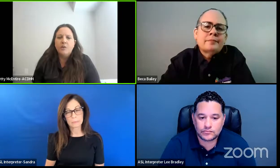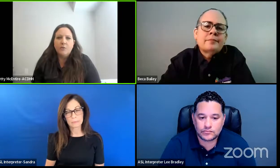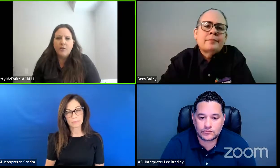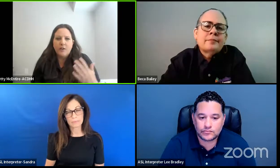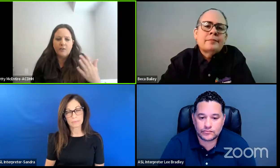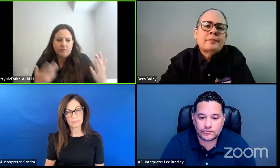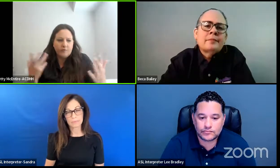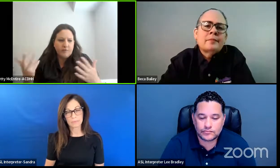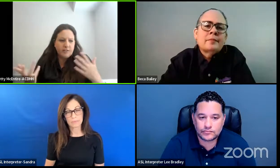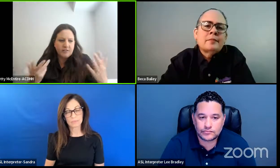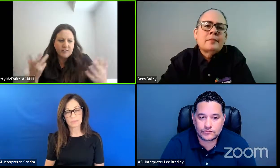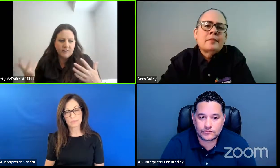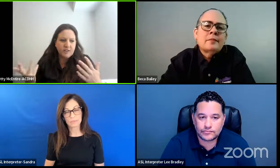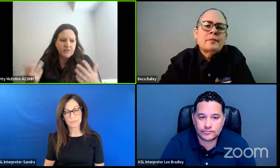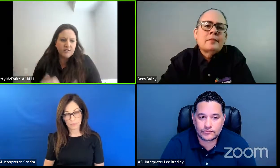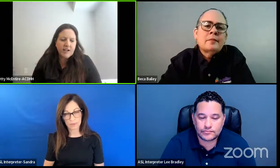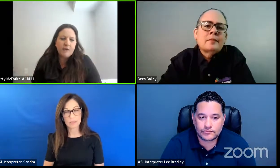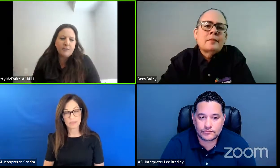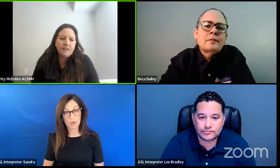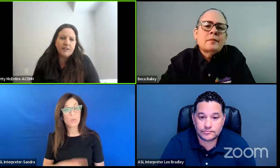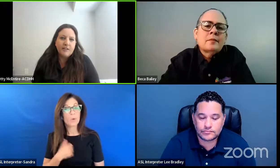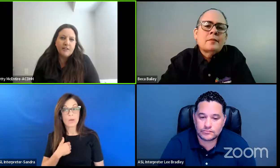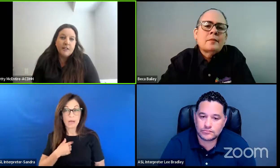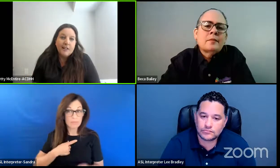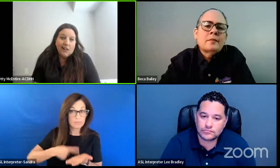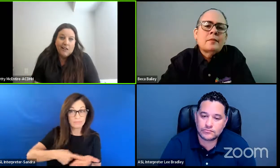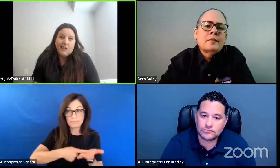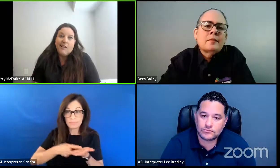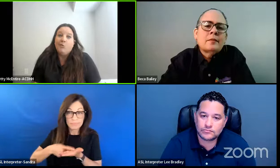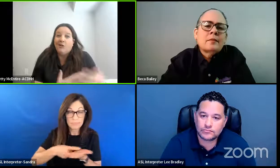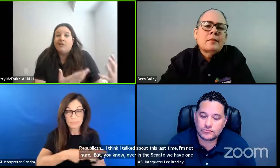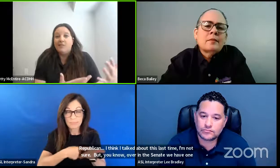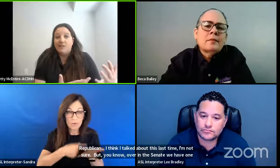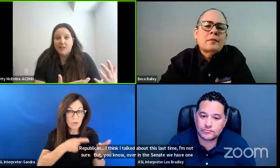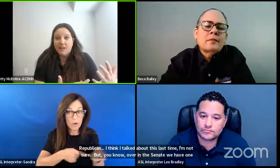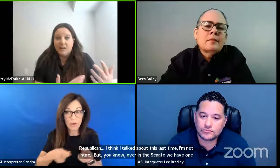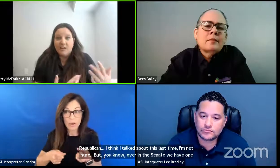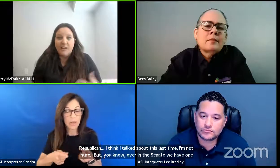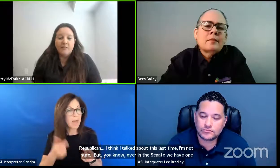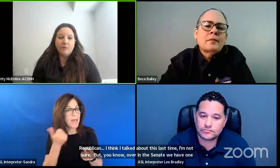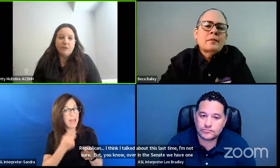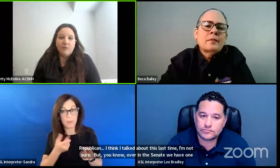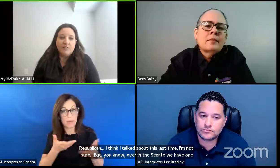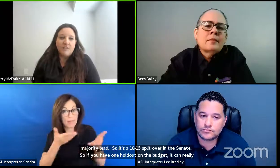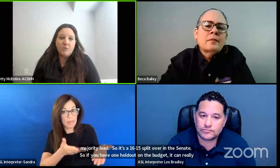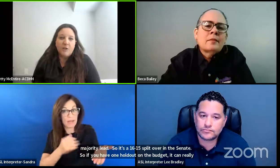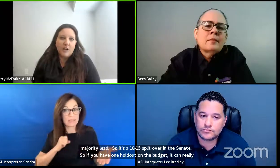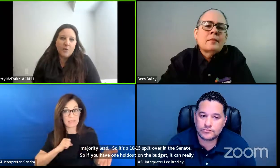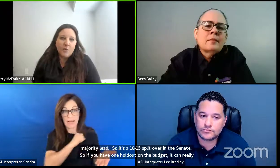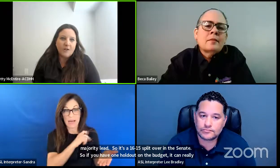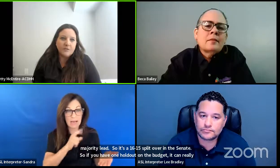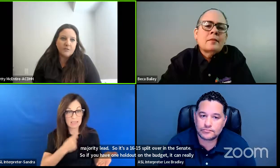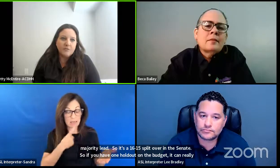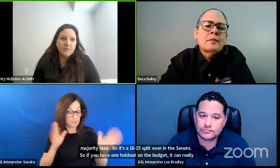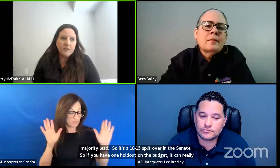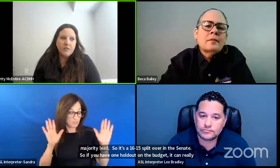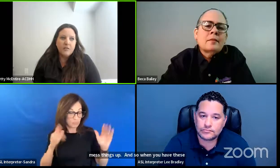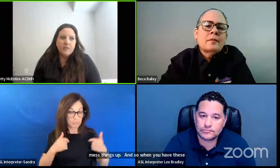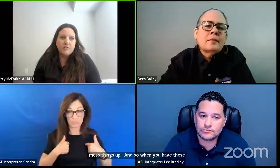so when you have these discussions happening, anybody at the Senate can pretty much say, well, I